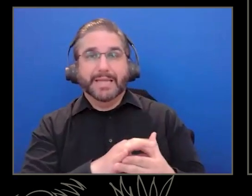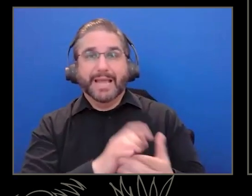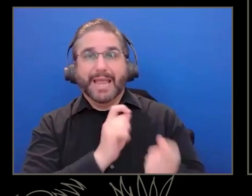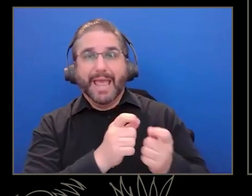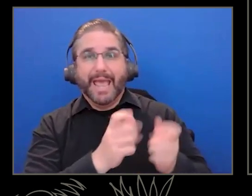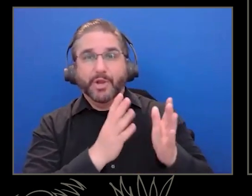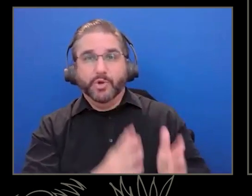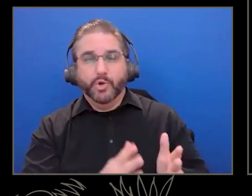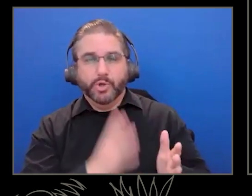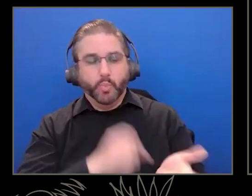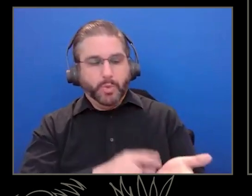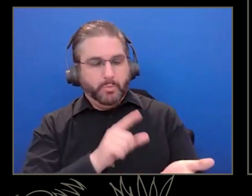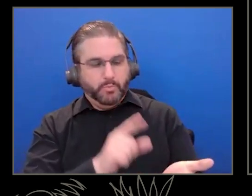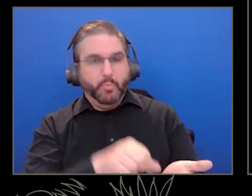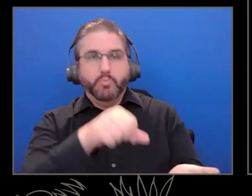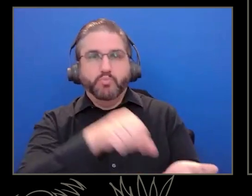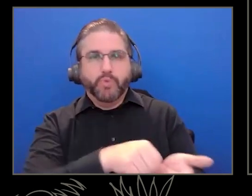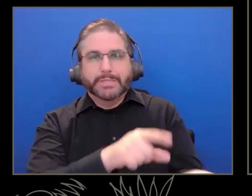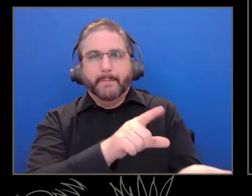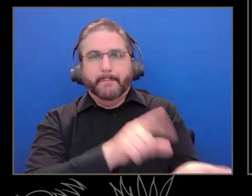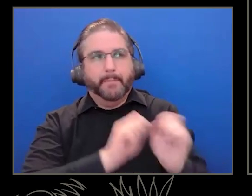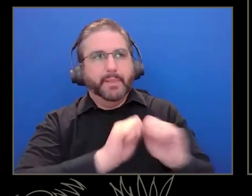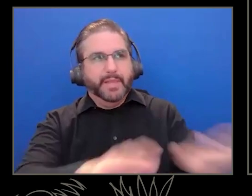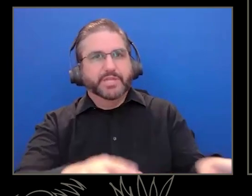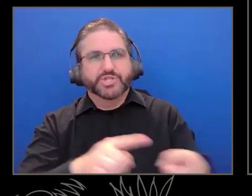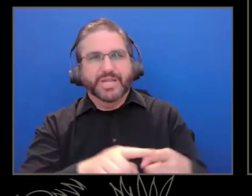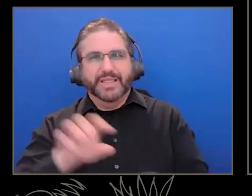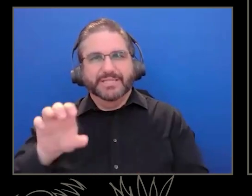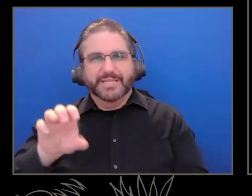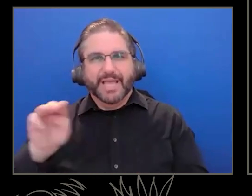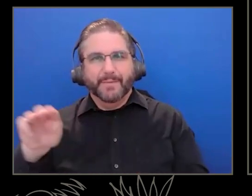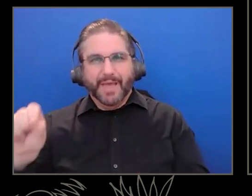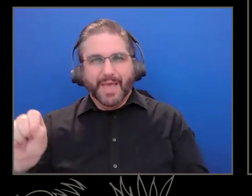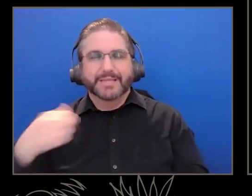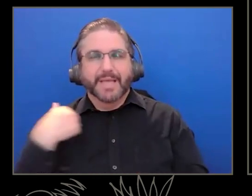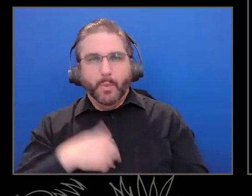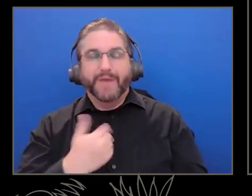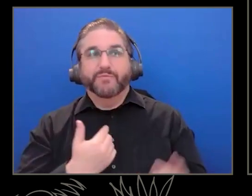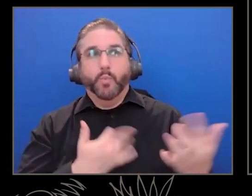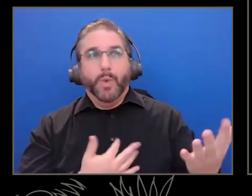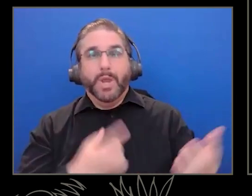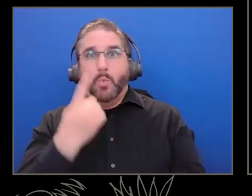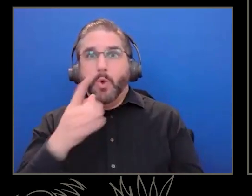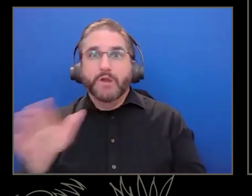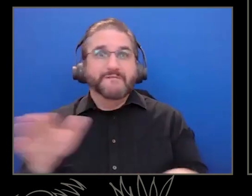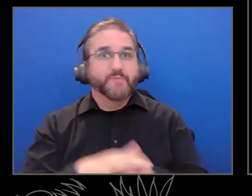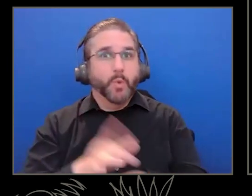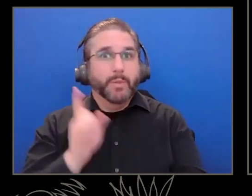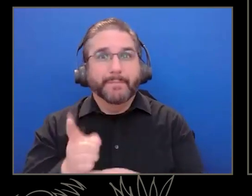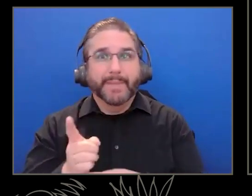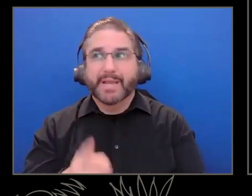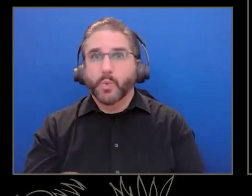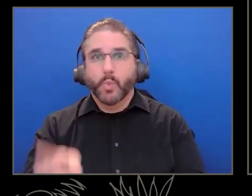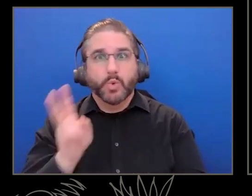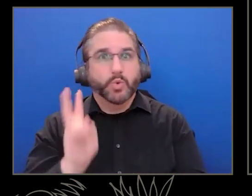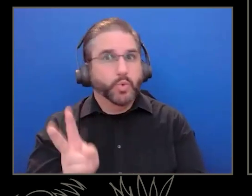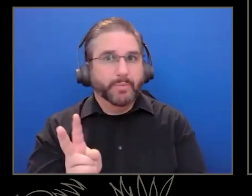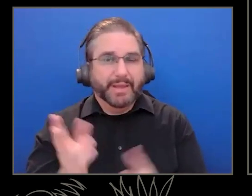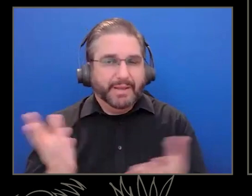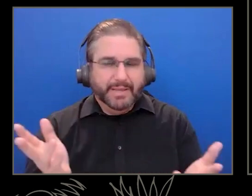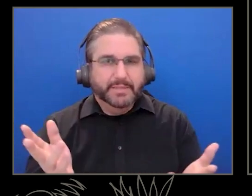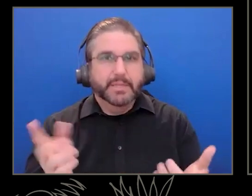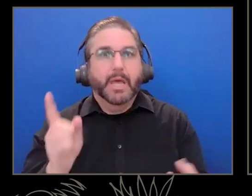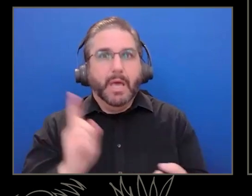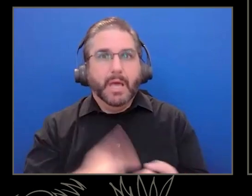press publish in their CMS, and will need to wait for a full minute or 2 minutes or whatever that number is until